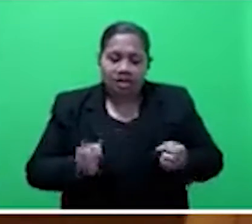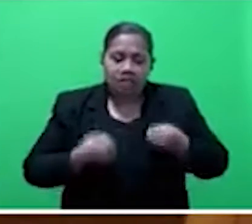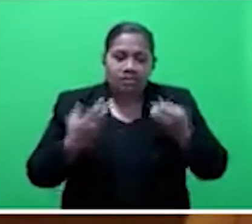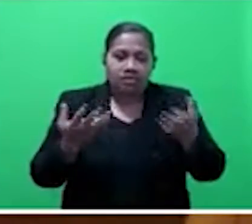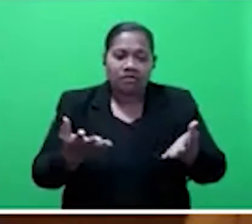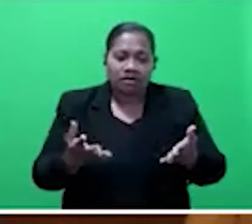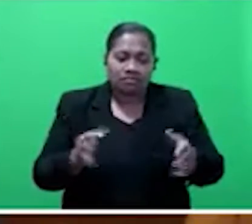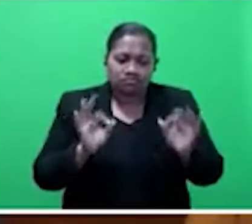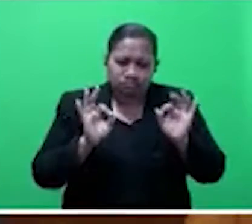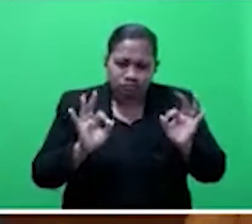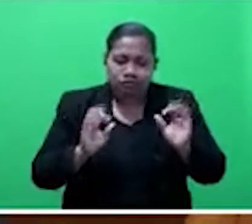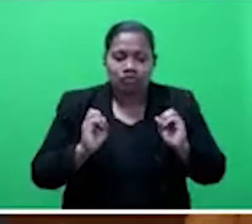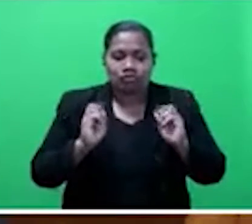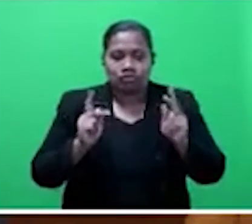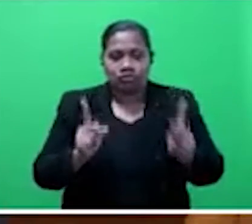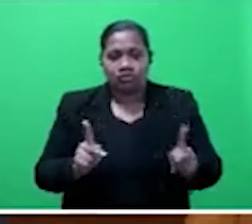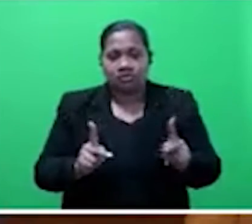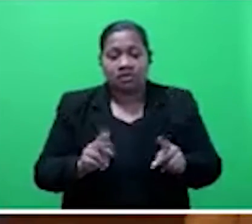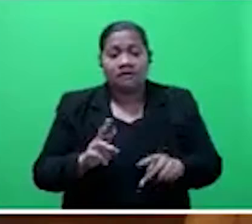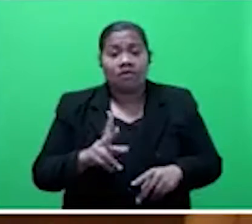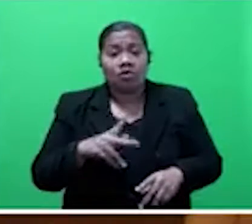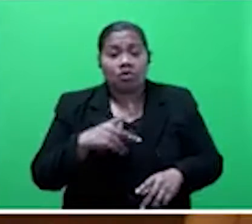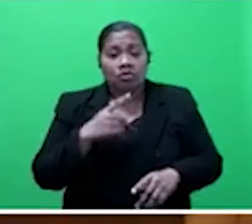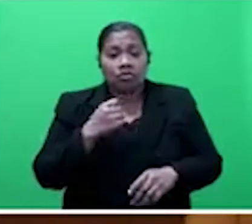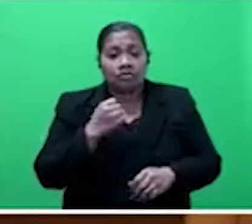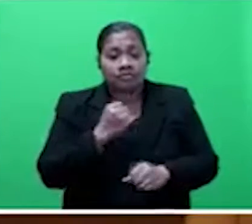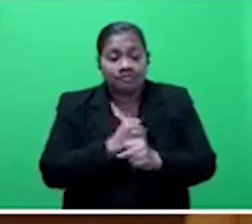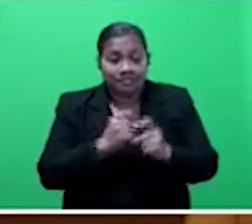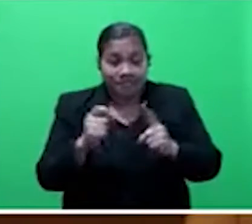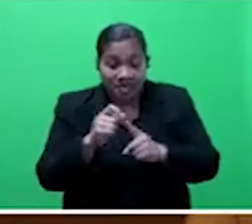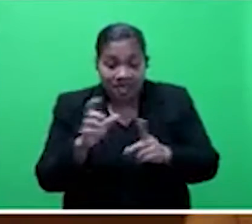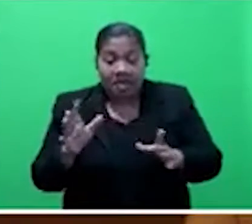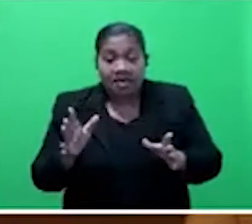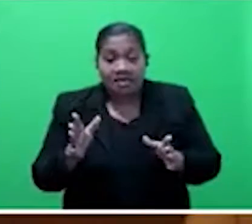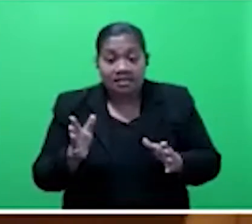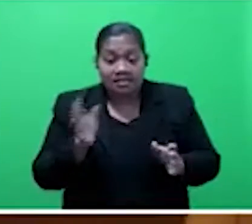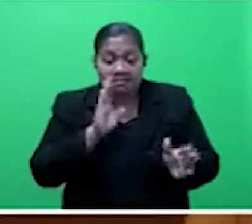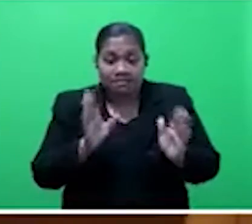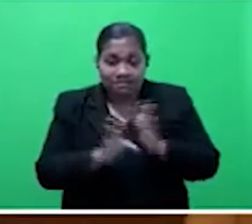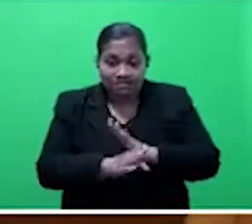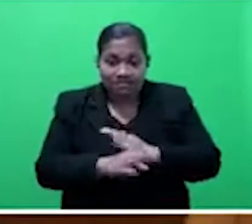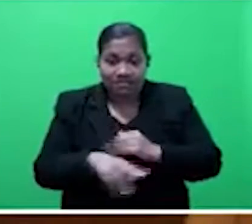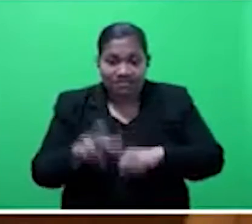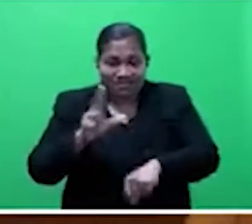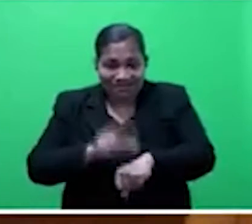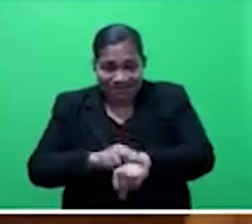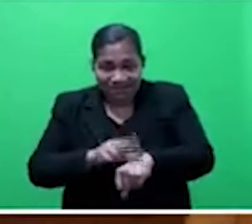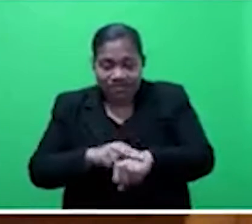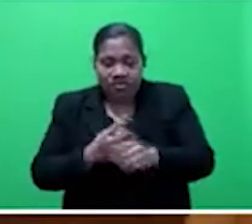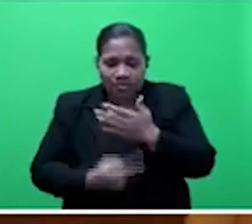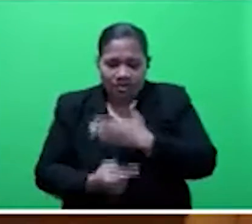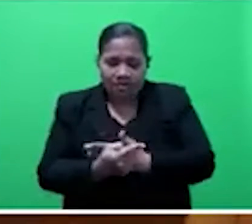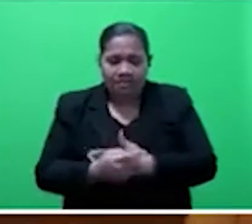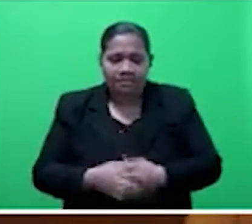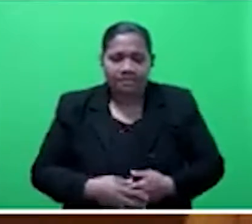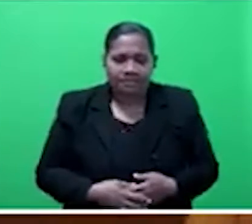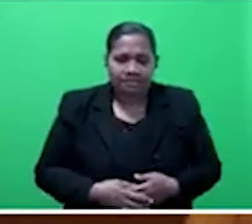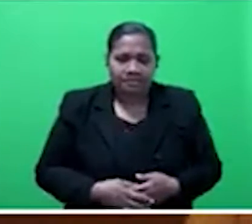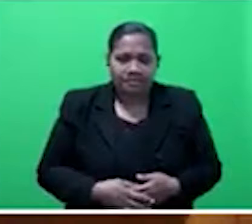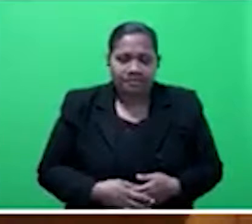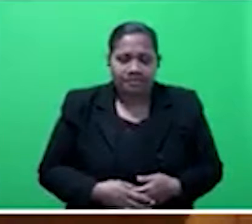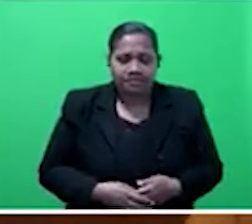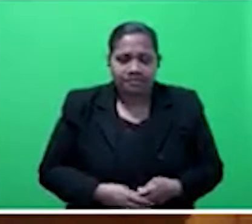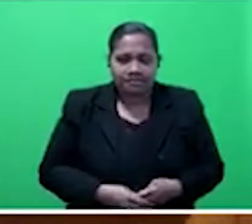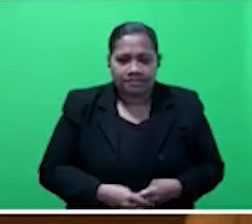excellent opportunity for the GPs and private dental practitioners to grow their patient base as they